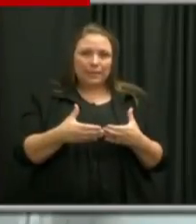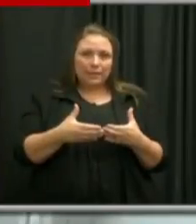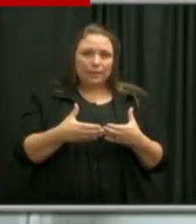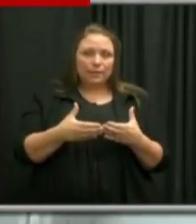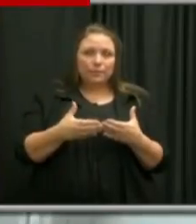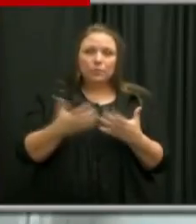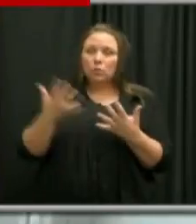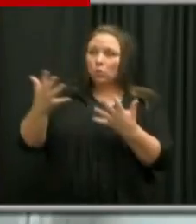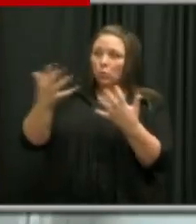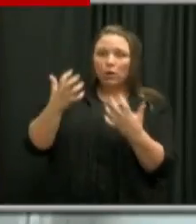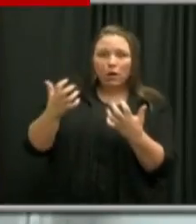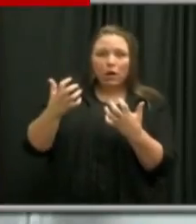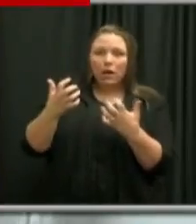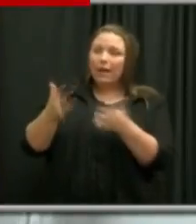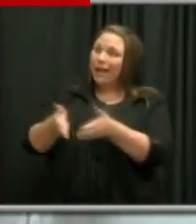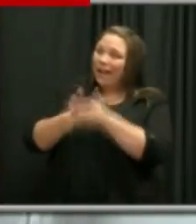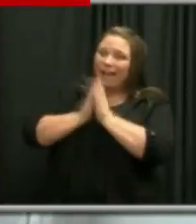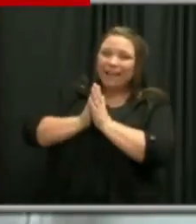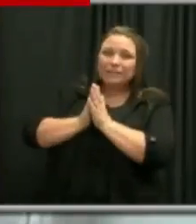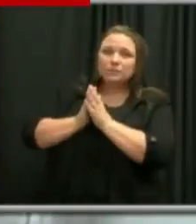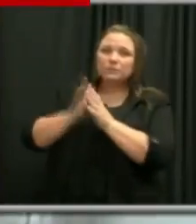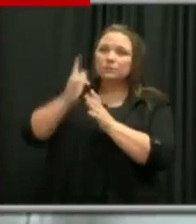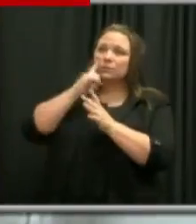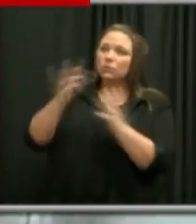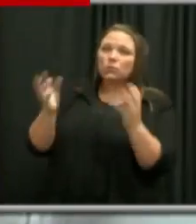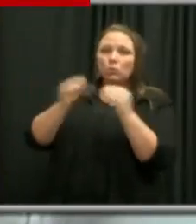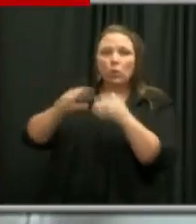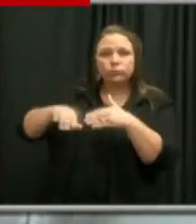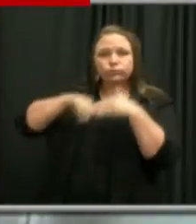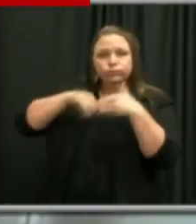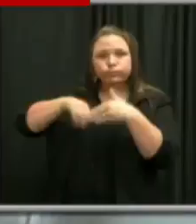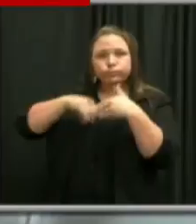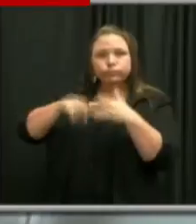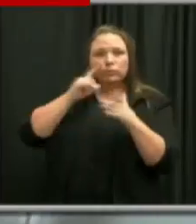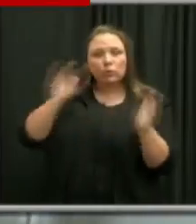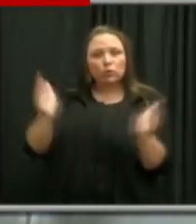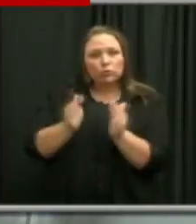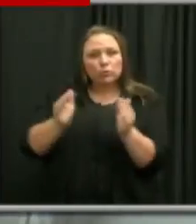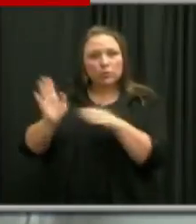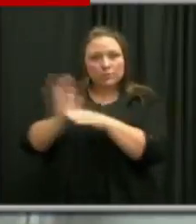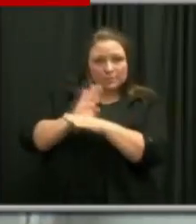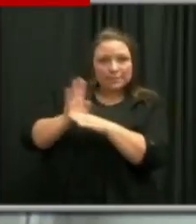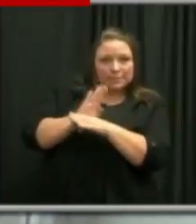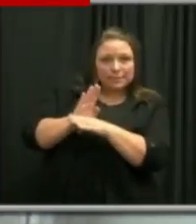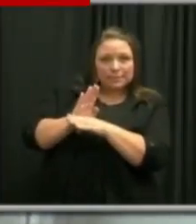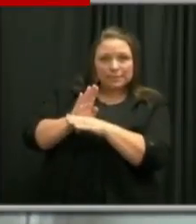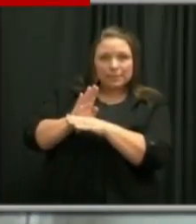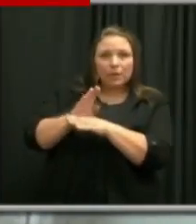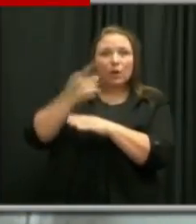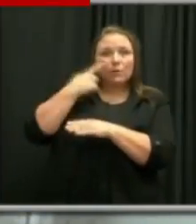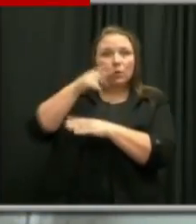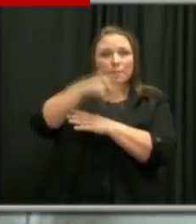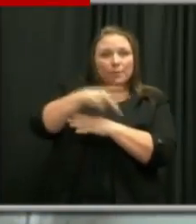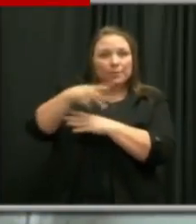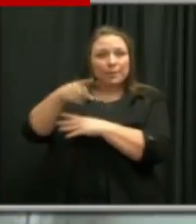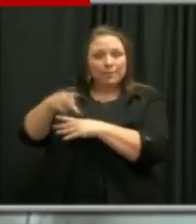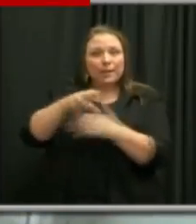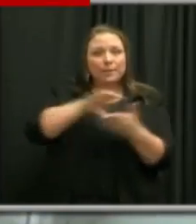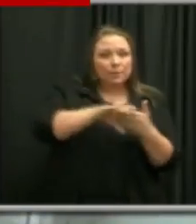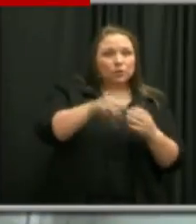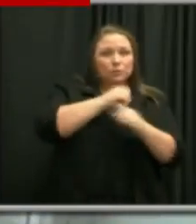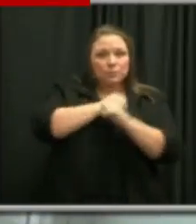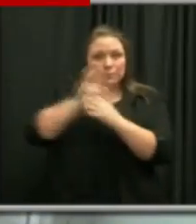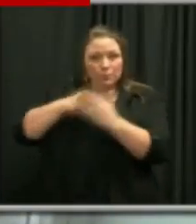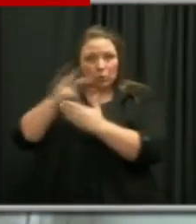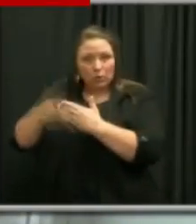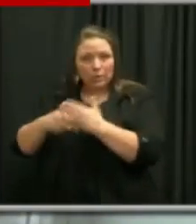for and asking for more flexibility for small businesses in the Paycheck Protection Program.